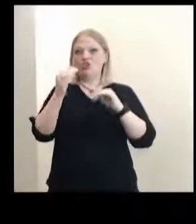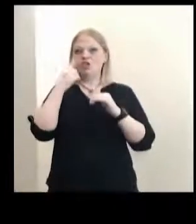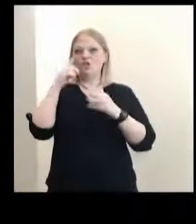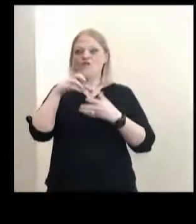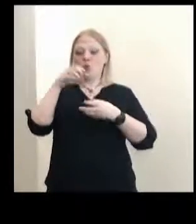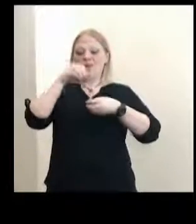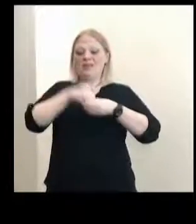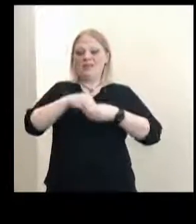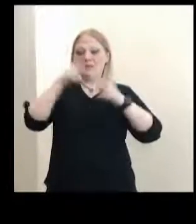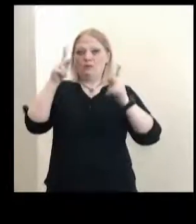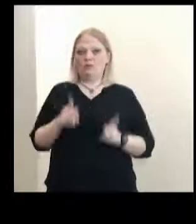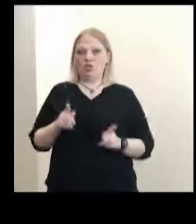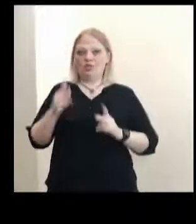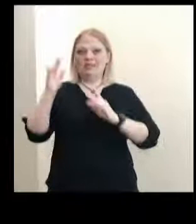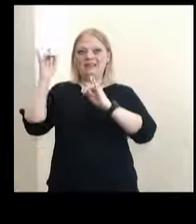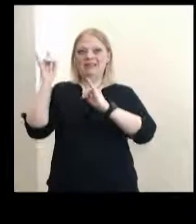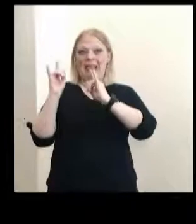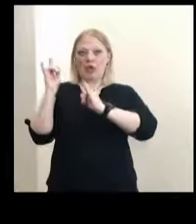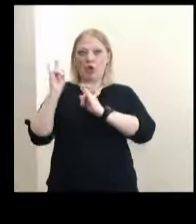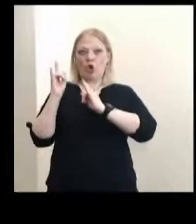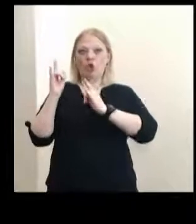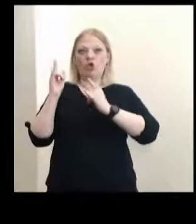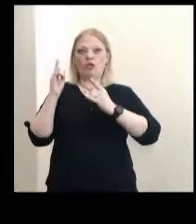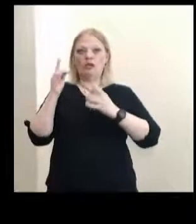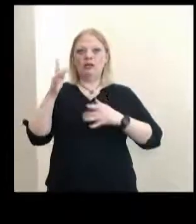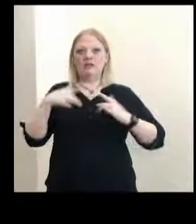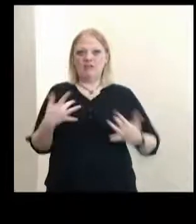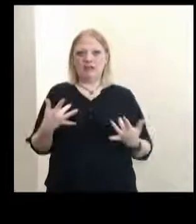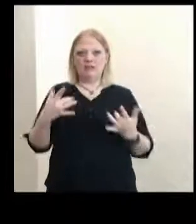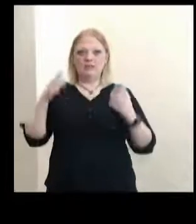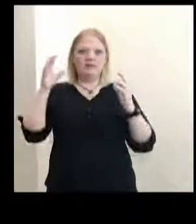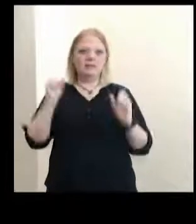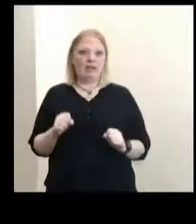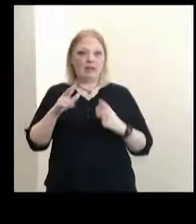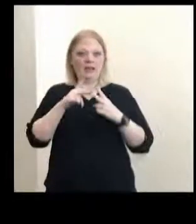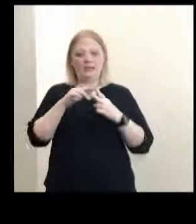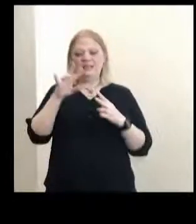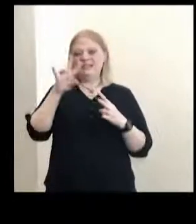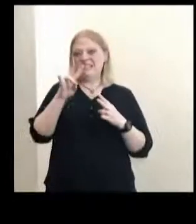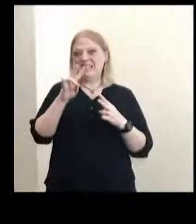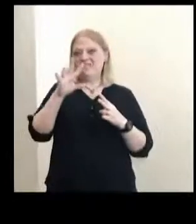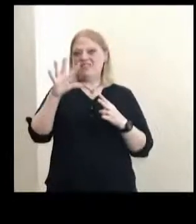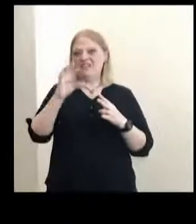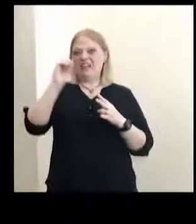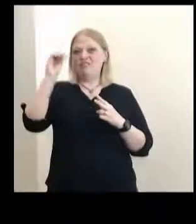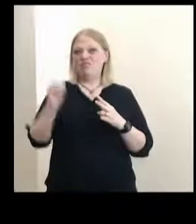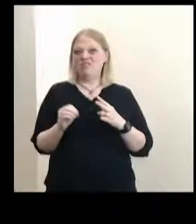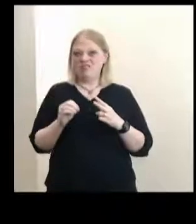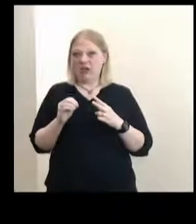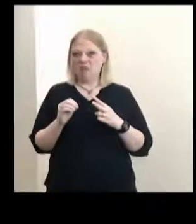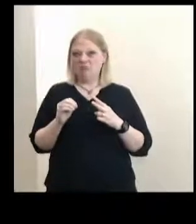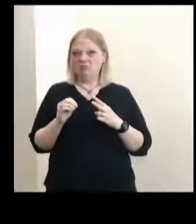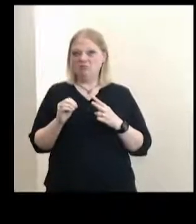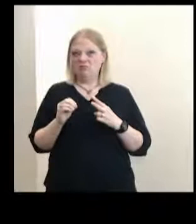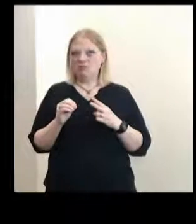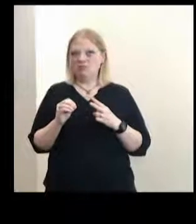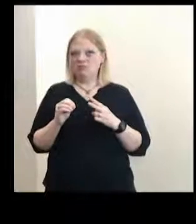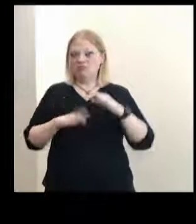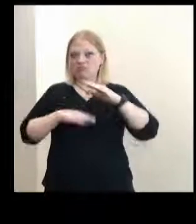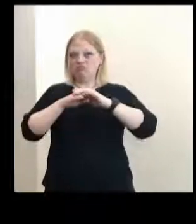for in-person catered events could be either 75% occupancy